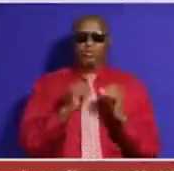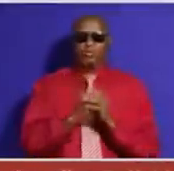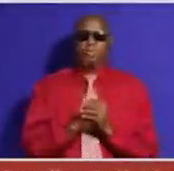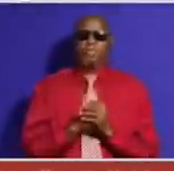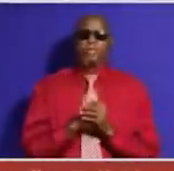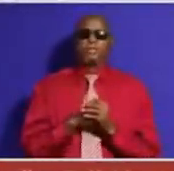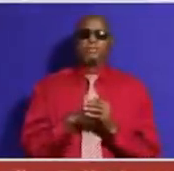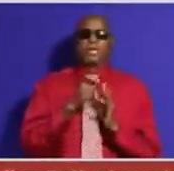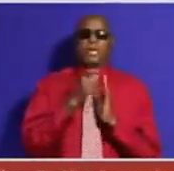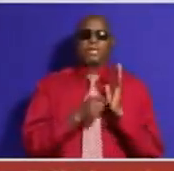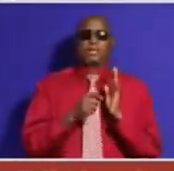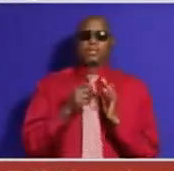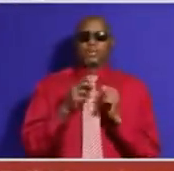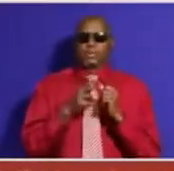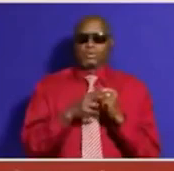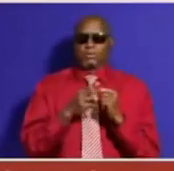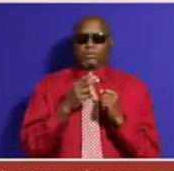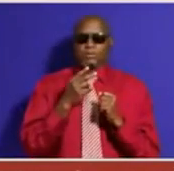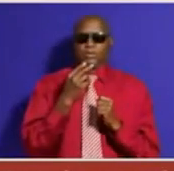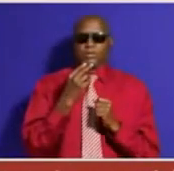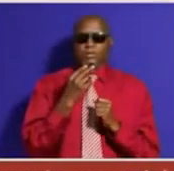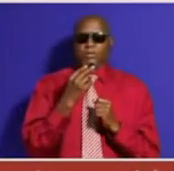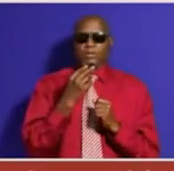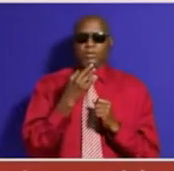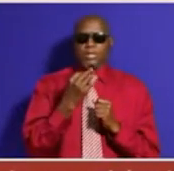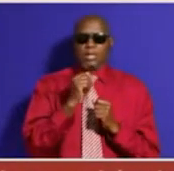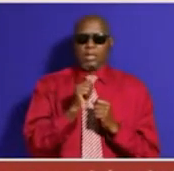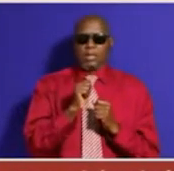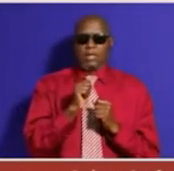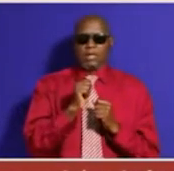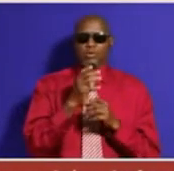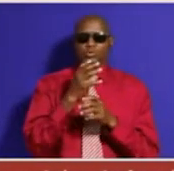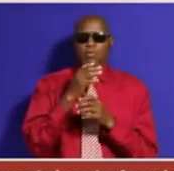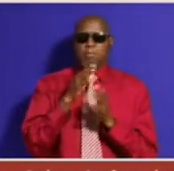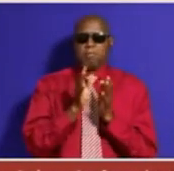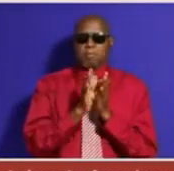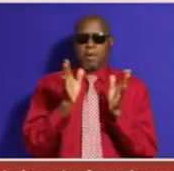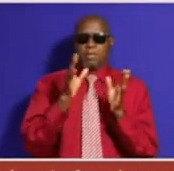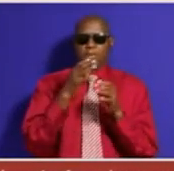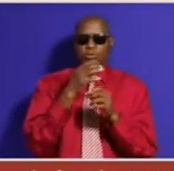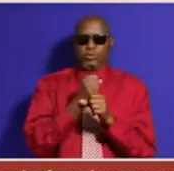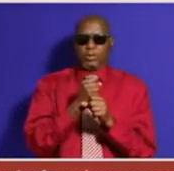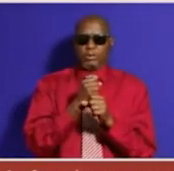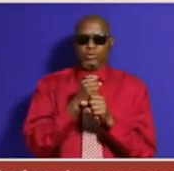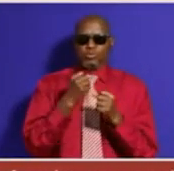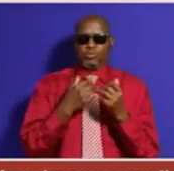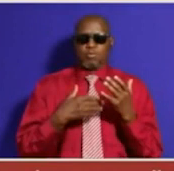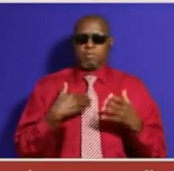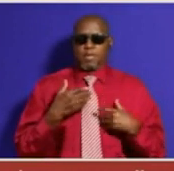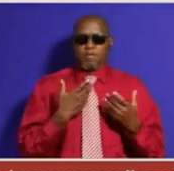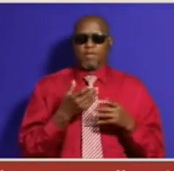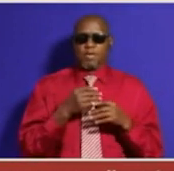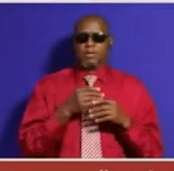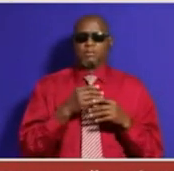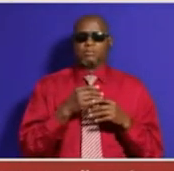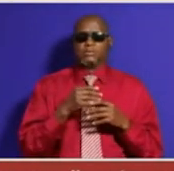Article 73(1), Article 73A, which talks about public trust to be exercised in a manner that vest in the state